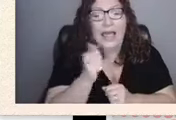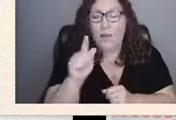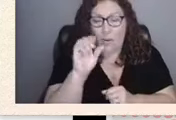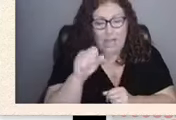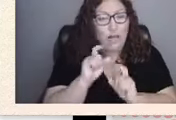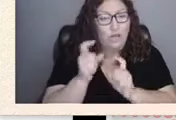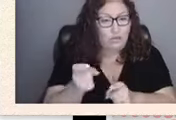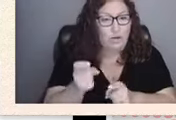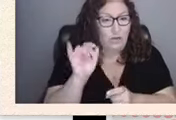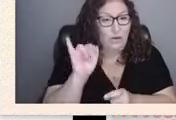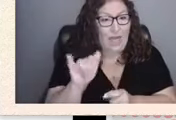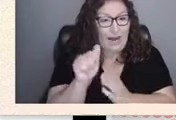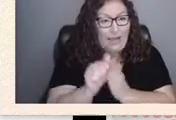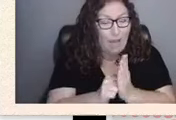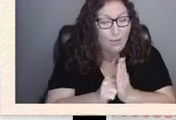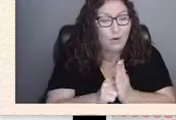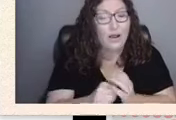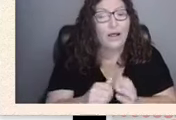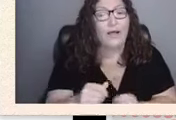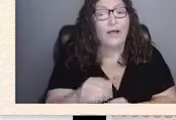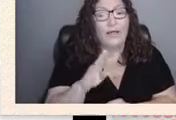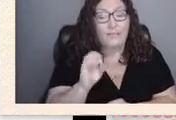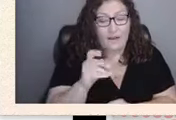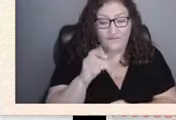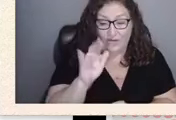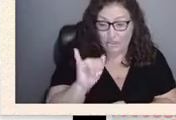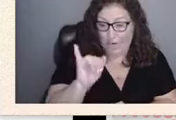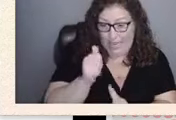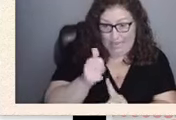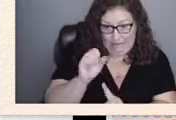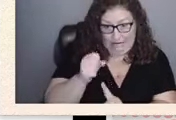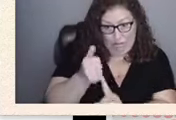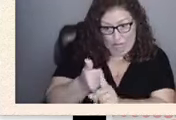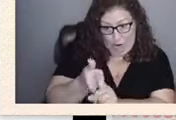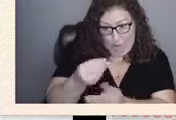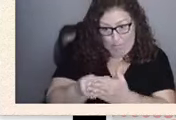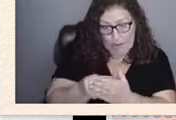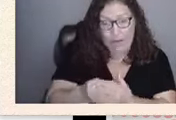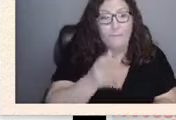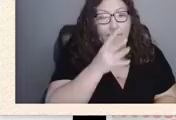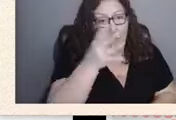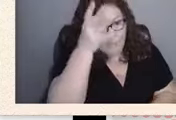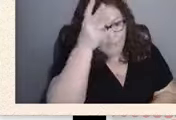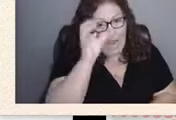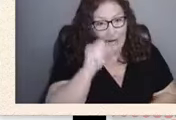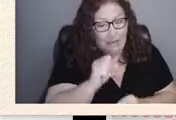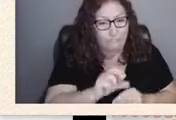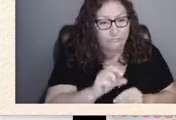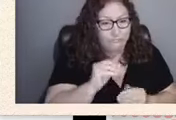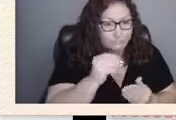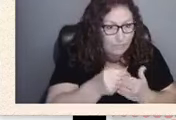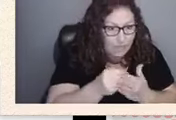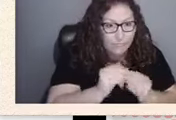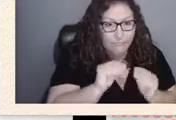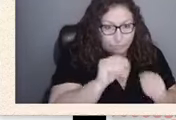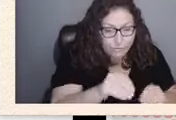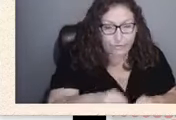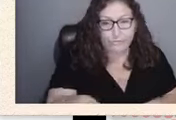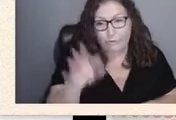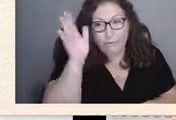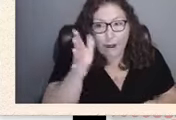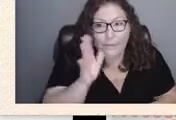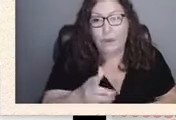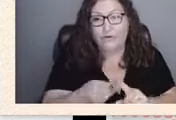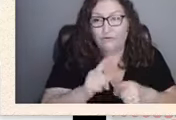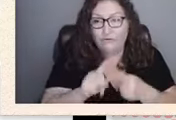account. So the beneficiary can put their own money in it, mom and dad can put money in it, grandparents, friends, relatives,